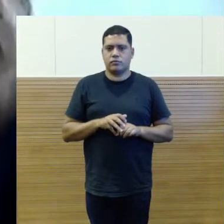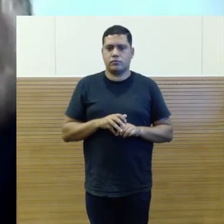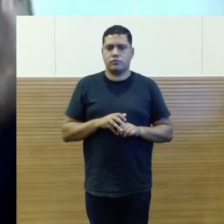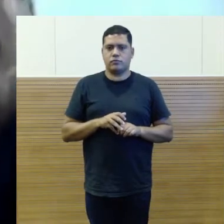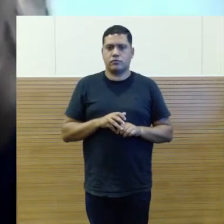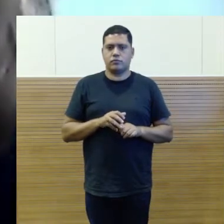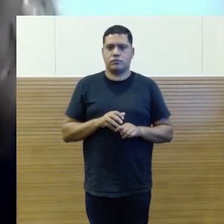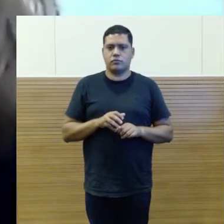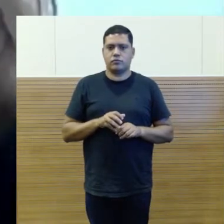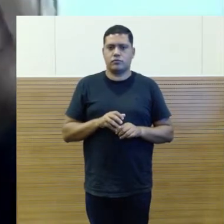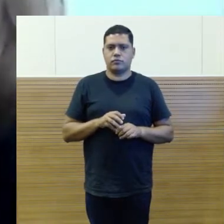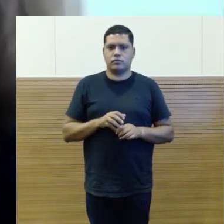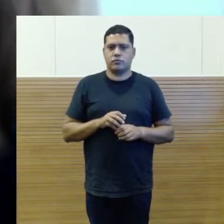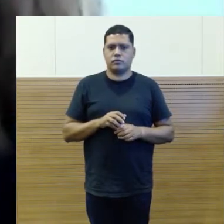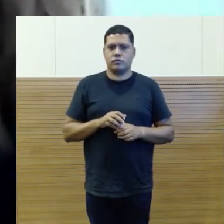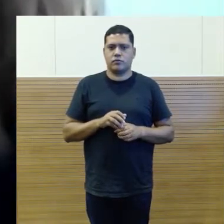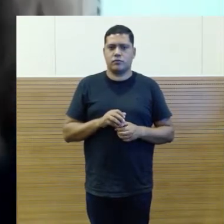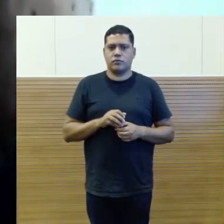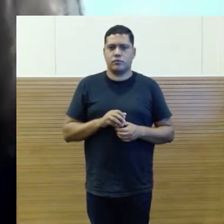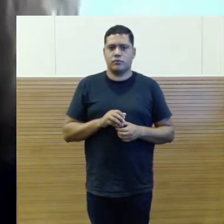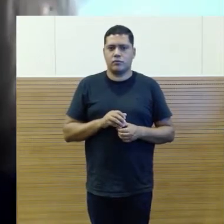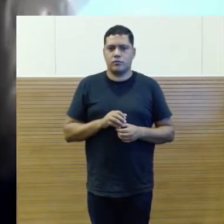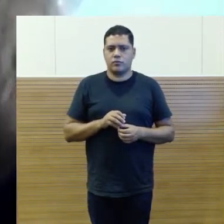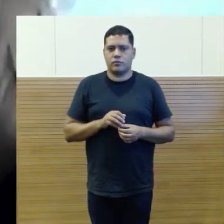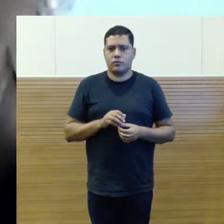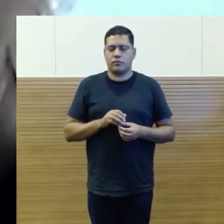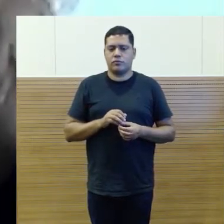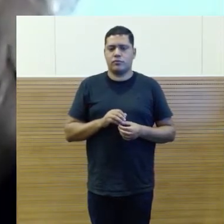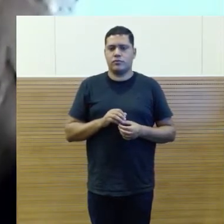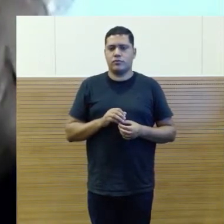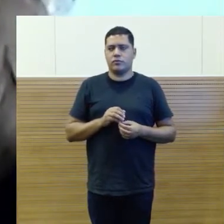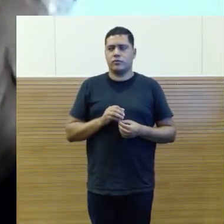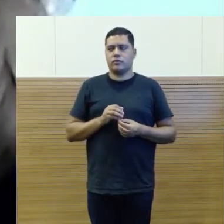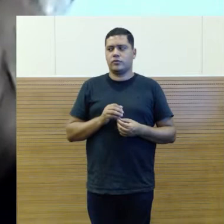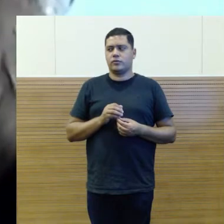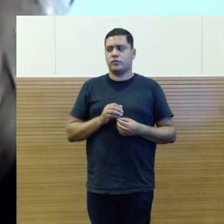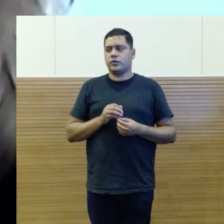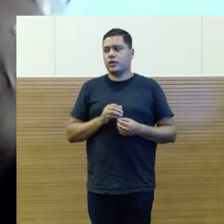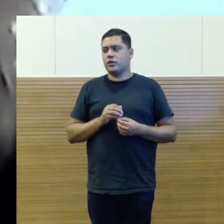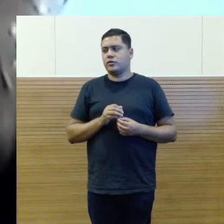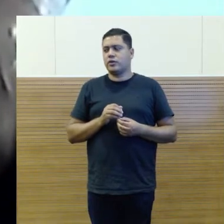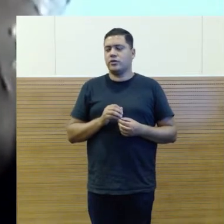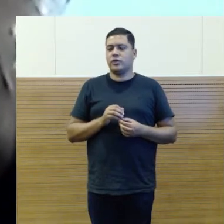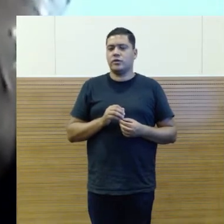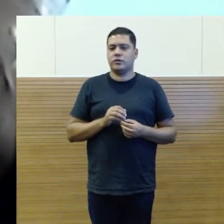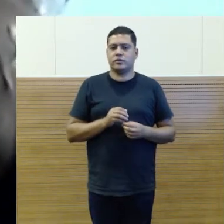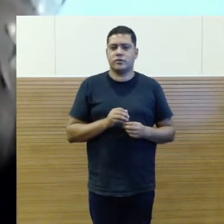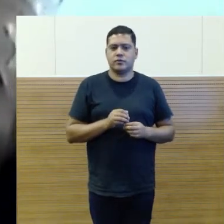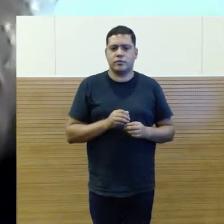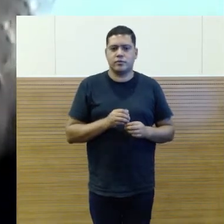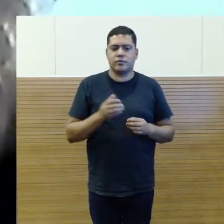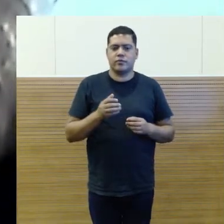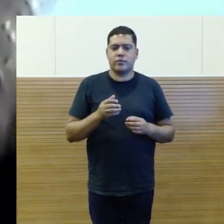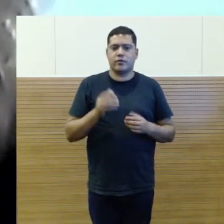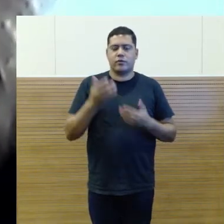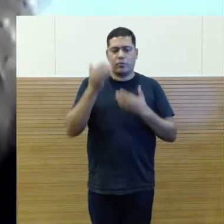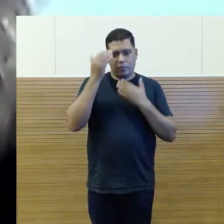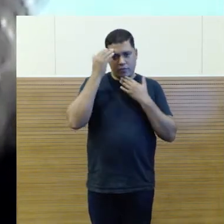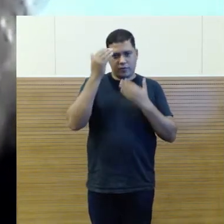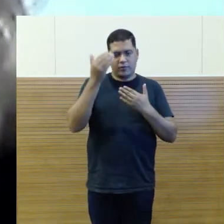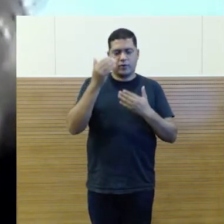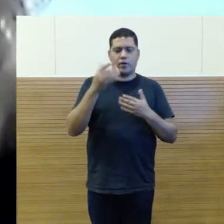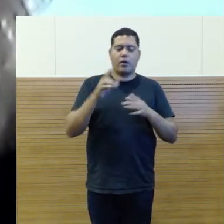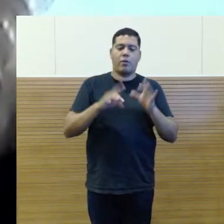agradezco especialmente. Thank you. Greetings to all countries. Thank you for Brazil for the organization of this